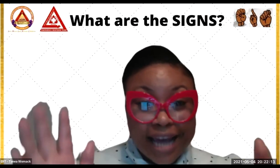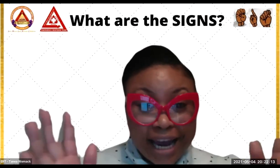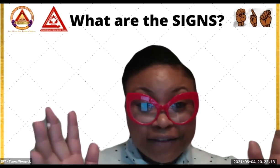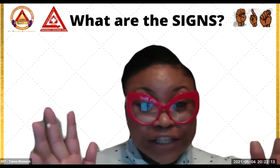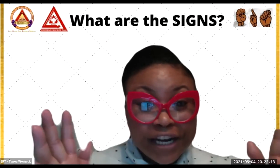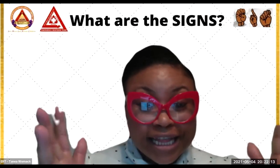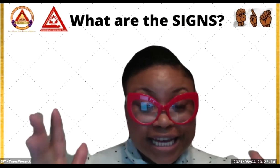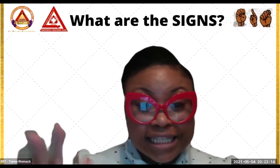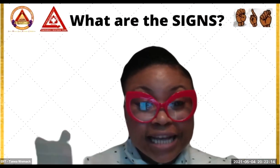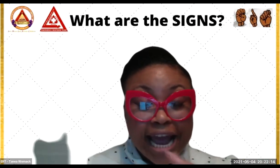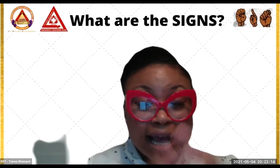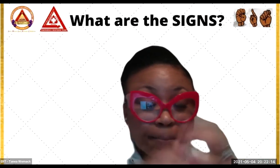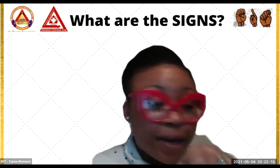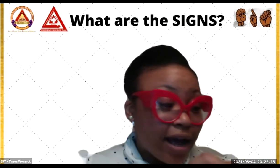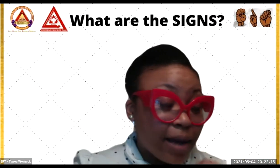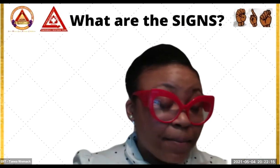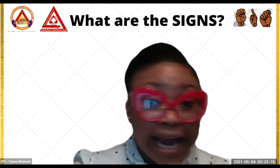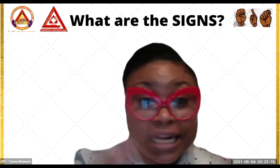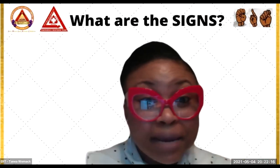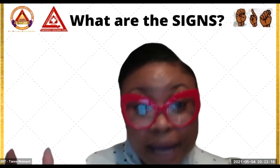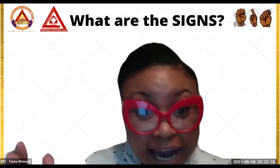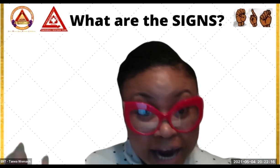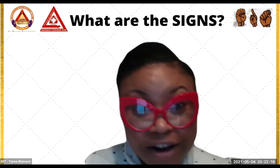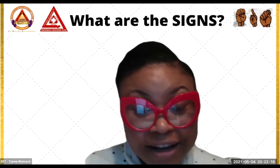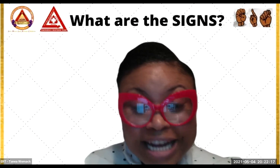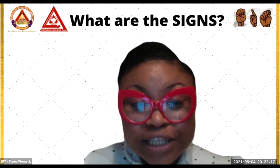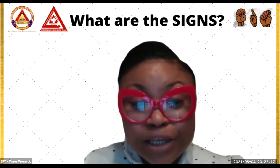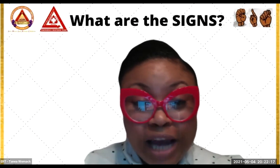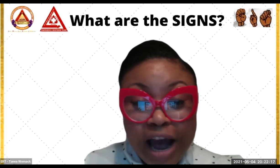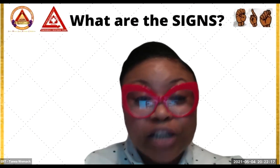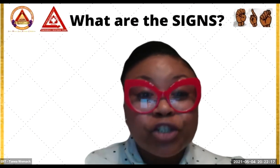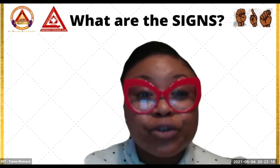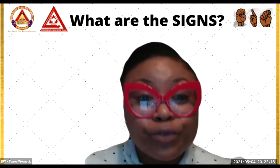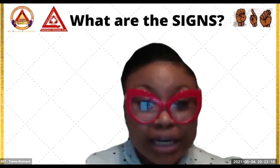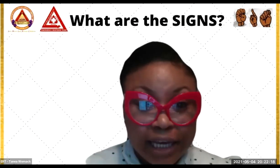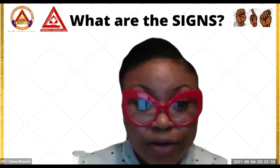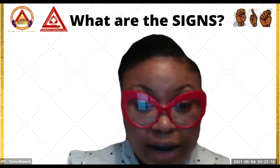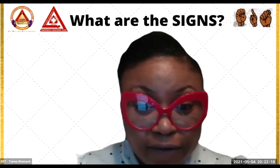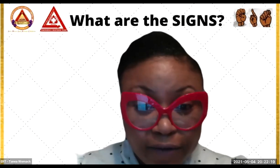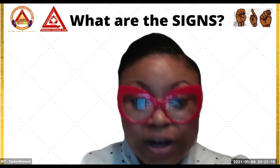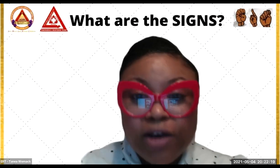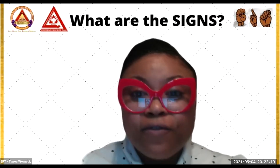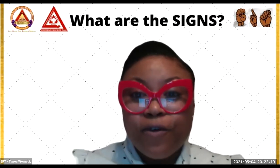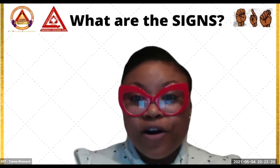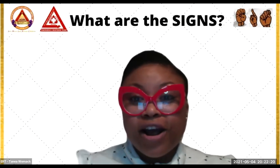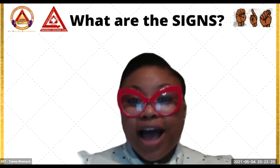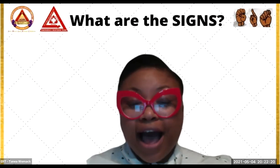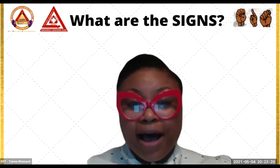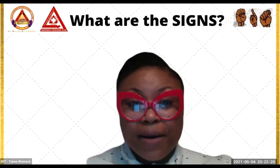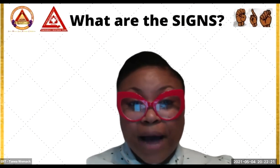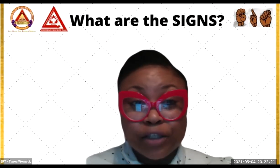big save during this pandemic era. So we are extremely grateful